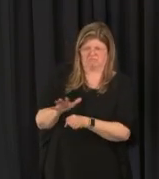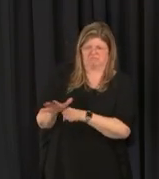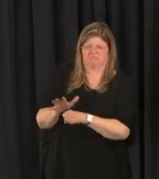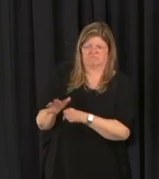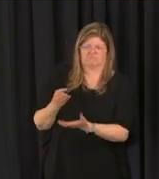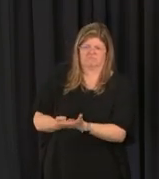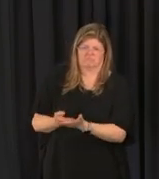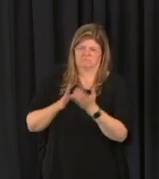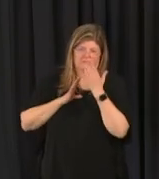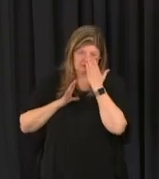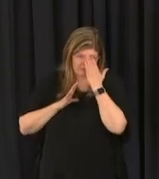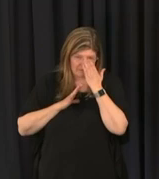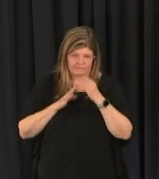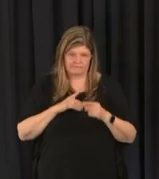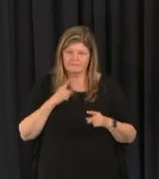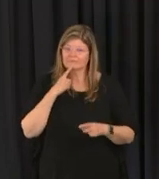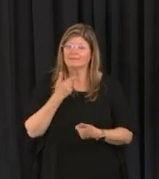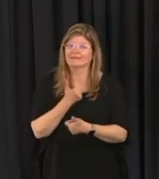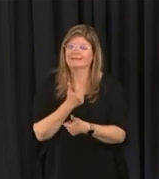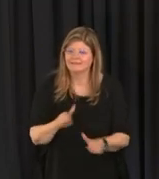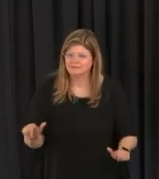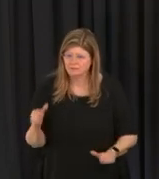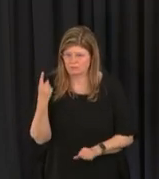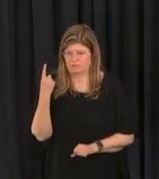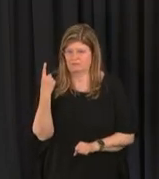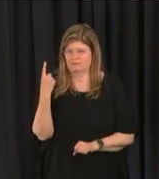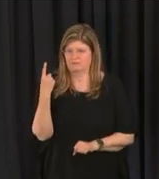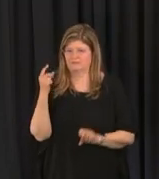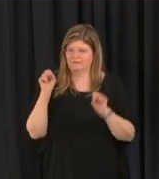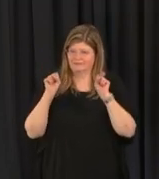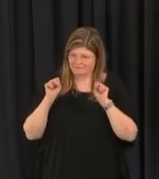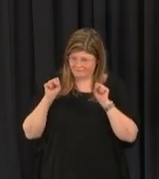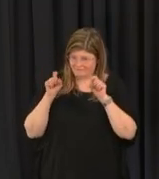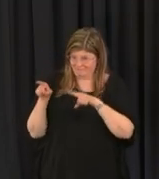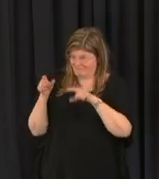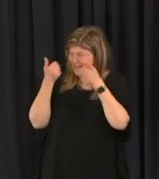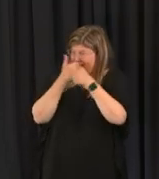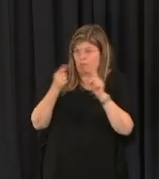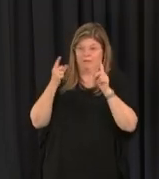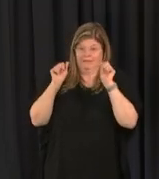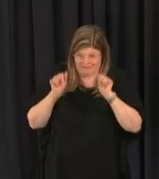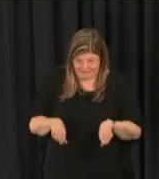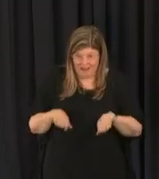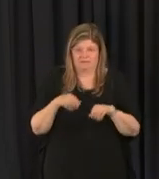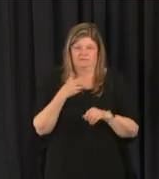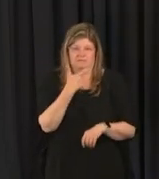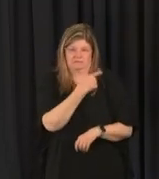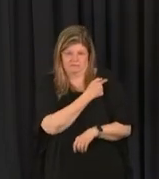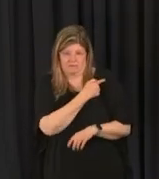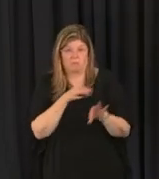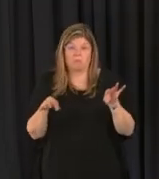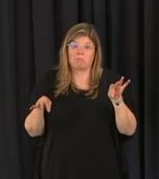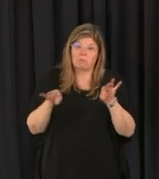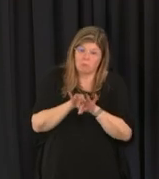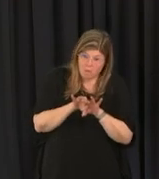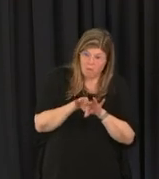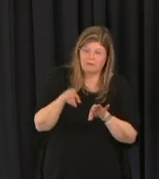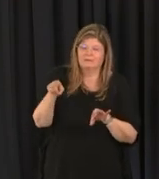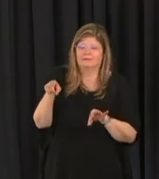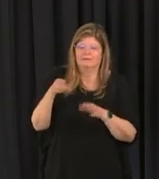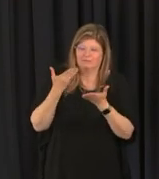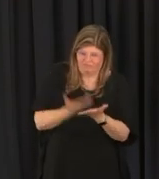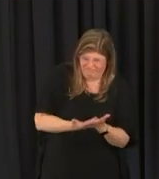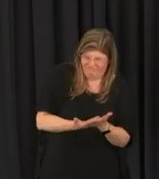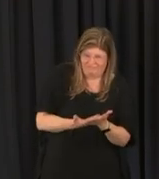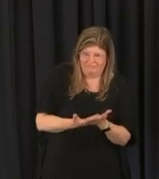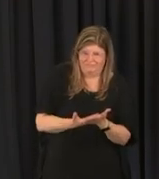suggests that anyone who is registered in these priority groups would not be able to validate their priority, but we know that that likelihood is very low. We've been doing